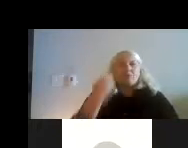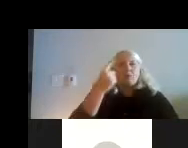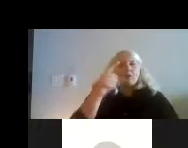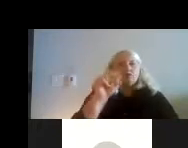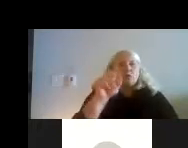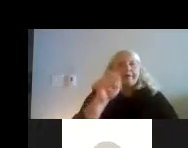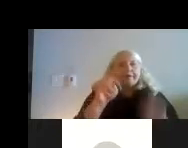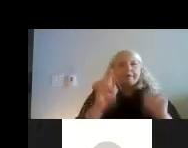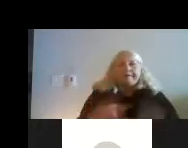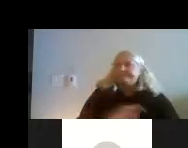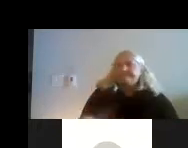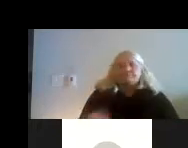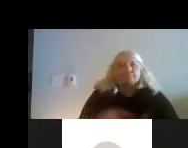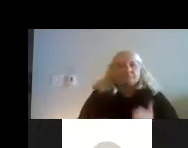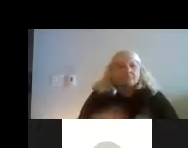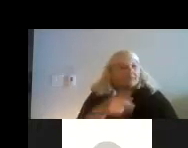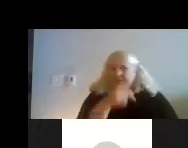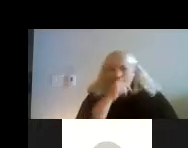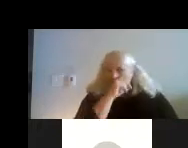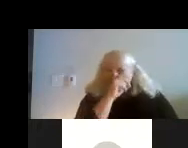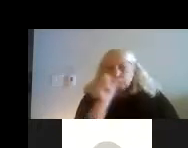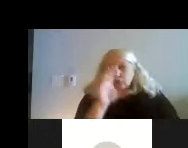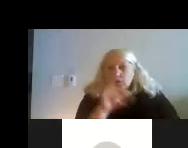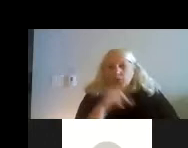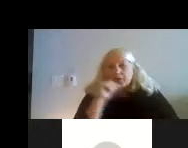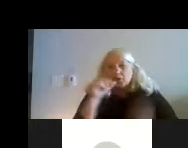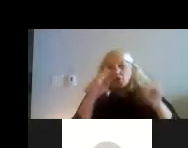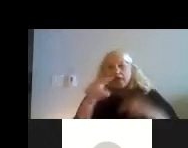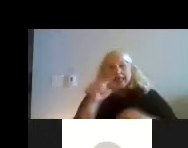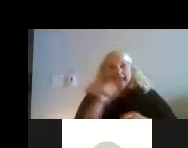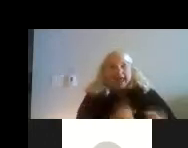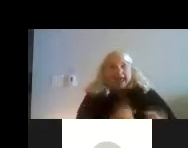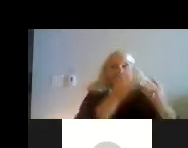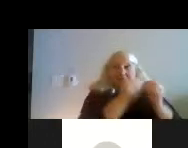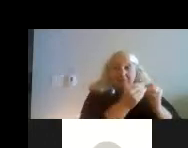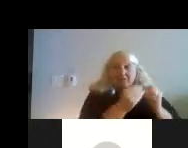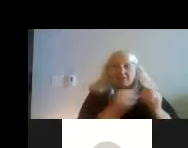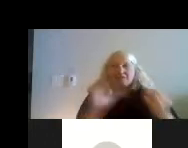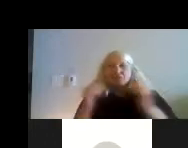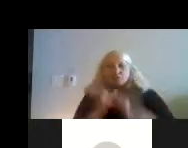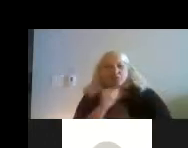about in quantity versus quality, right? I think a lot of